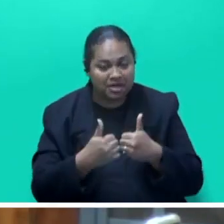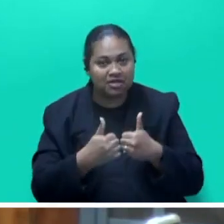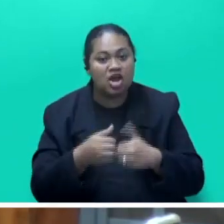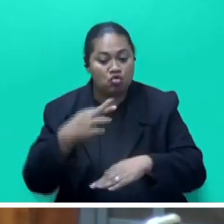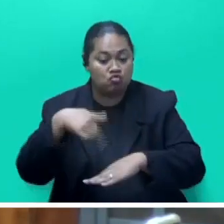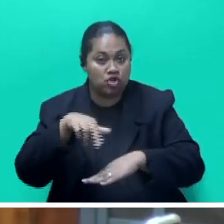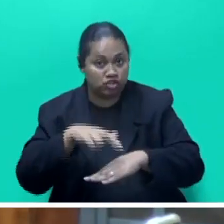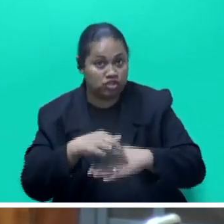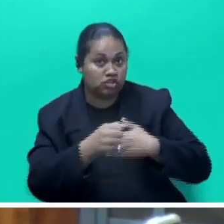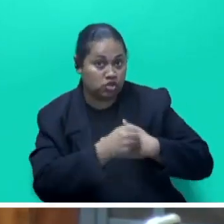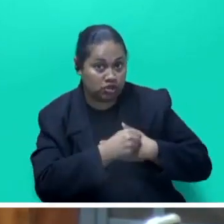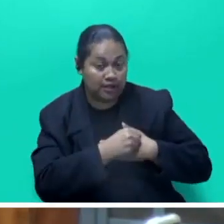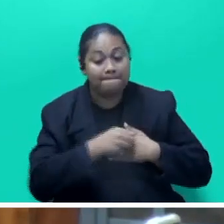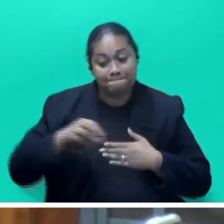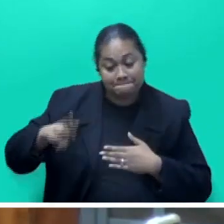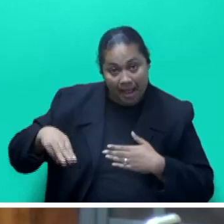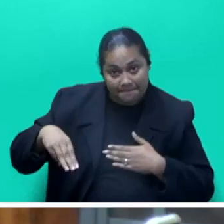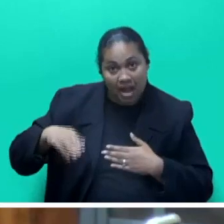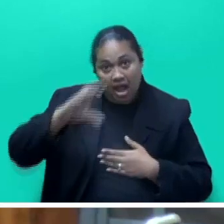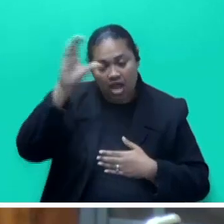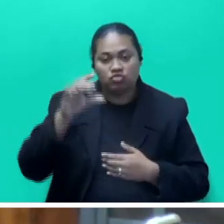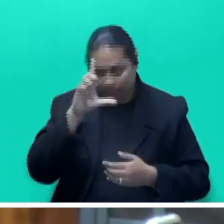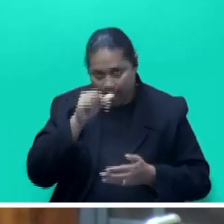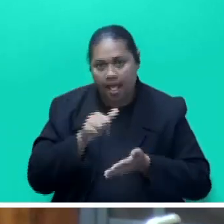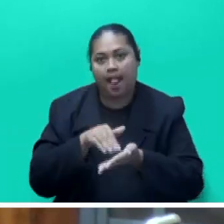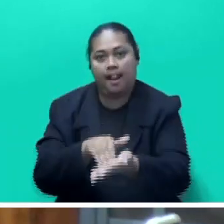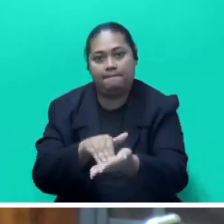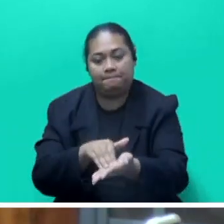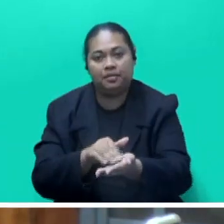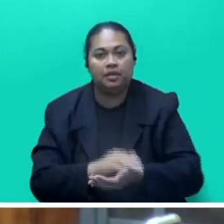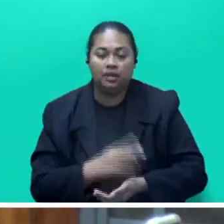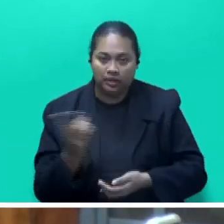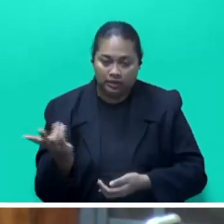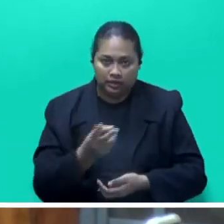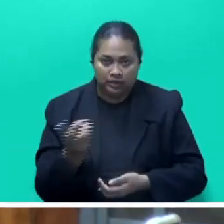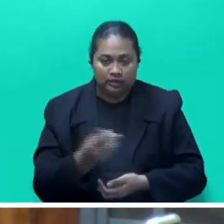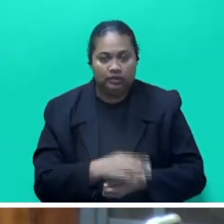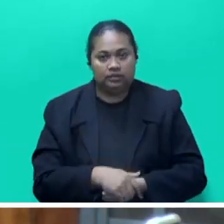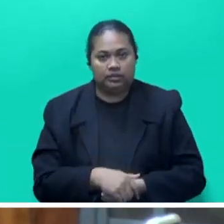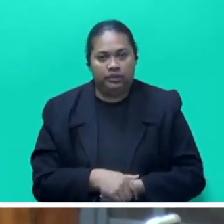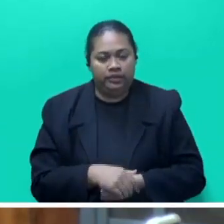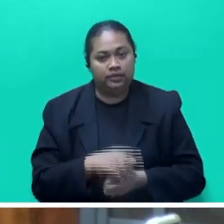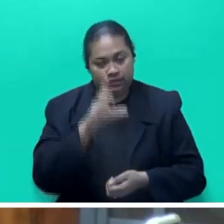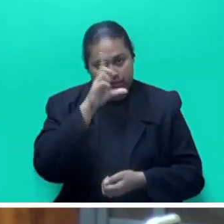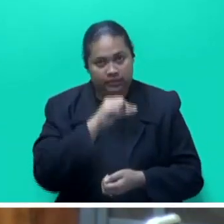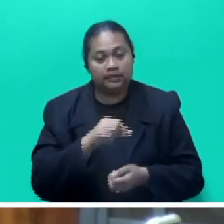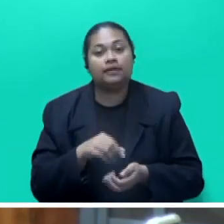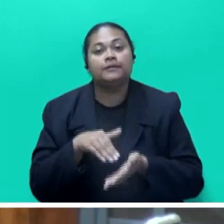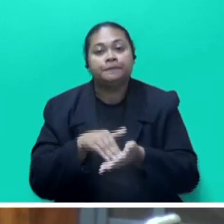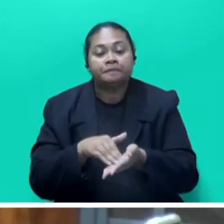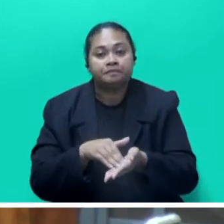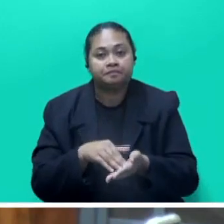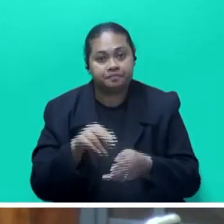member states are encouraged to assist each other in humanitarian crisis. Both humanitarian response deployment fulfills Fiji